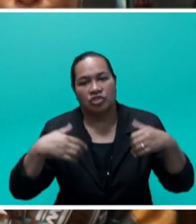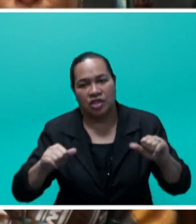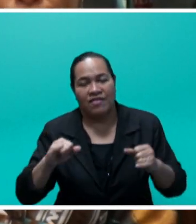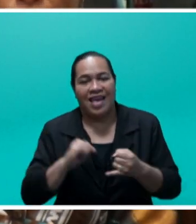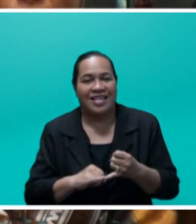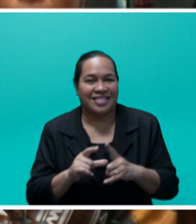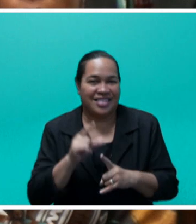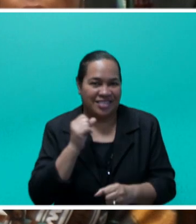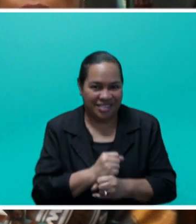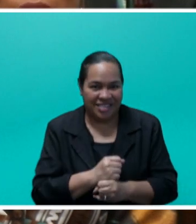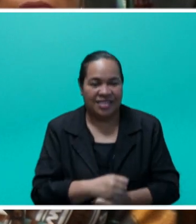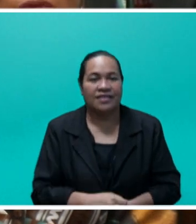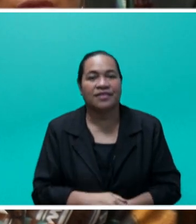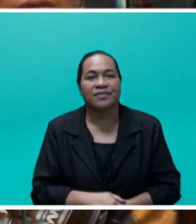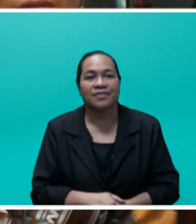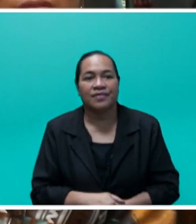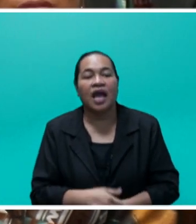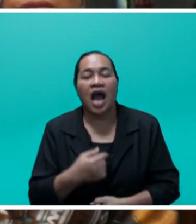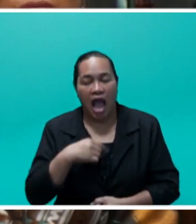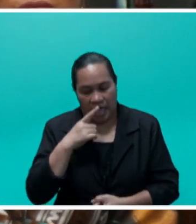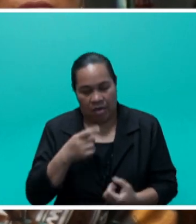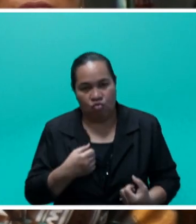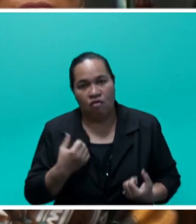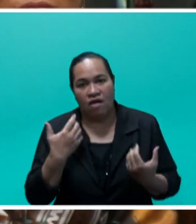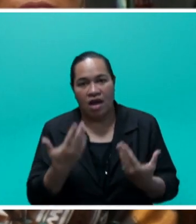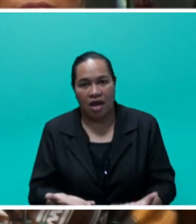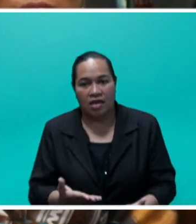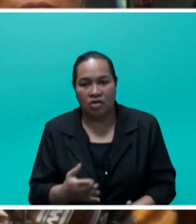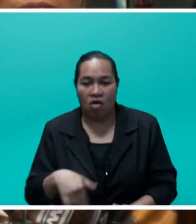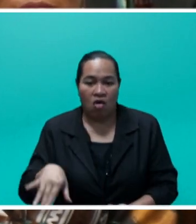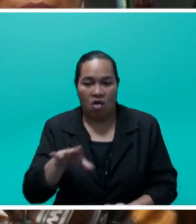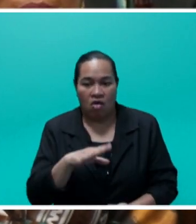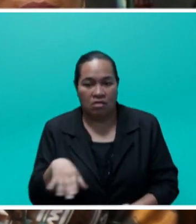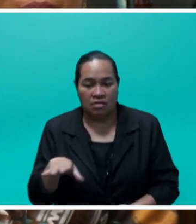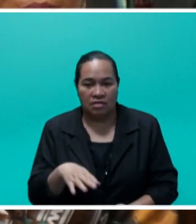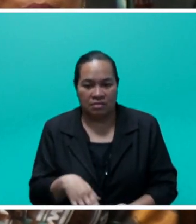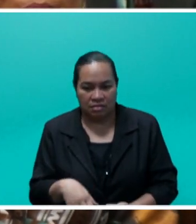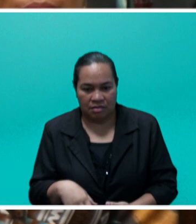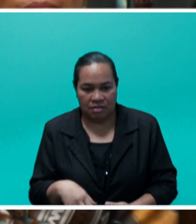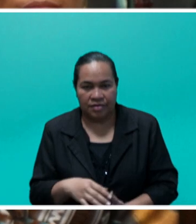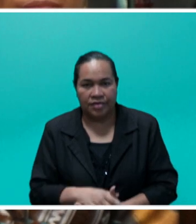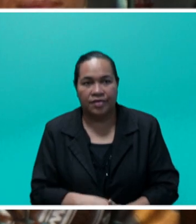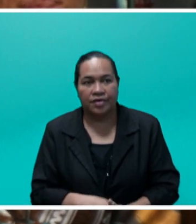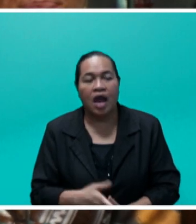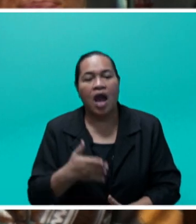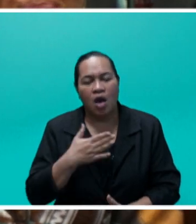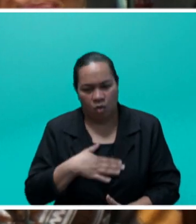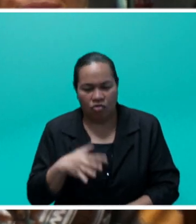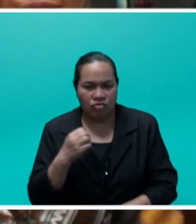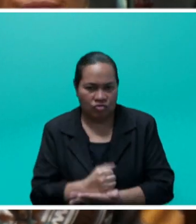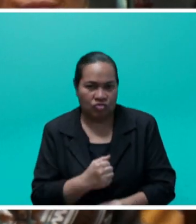SDGs, and I could provide the whole list of stakeholders that are engaged. But let me also